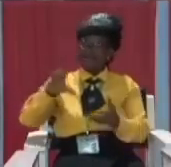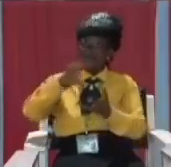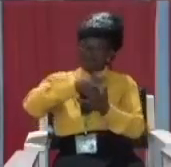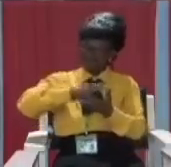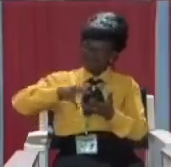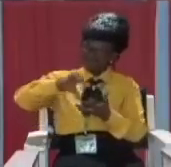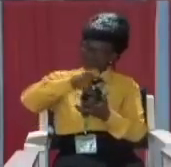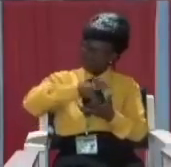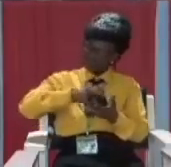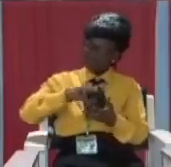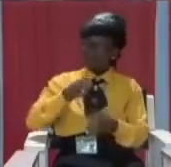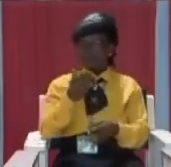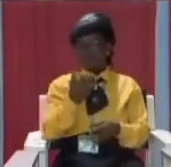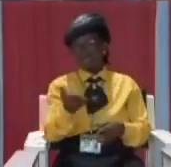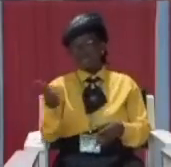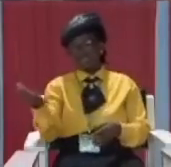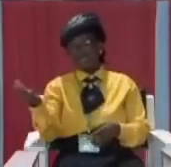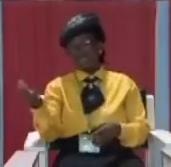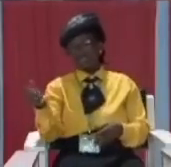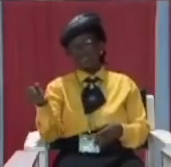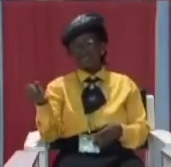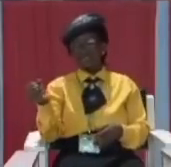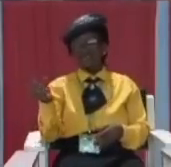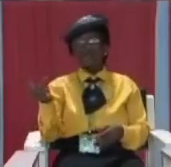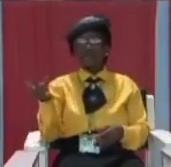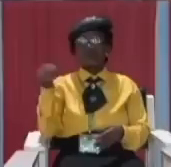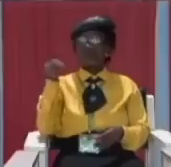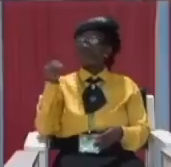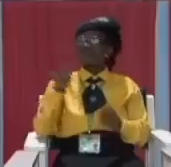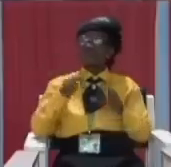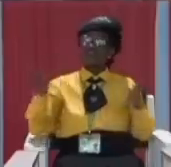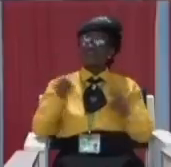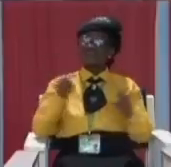Things were hot.